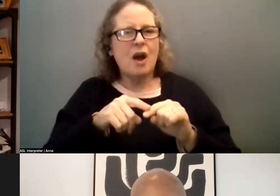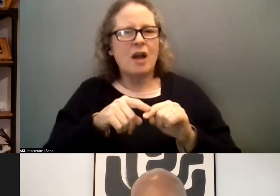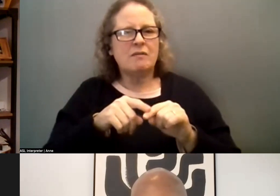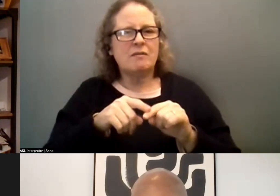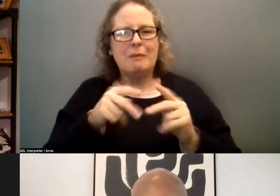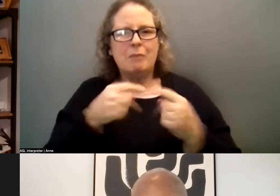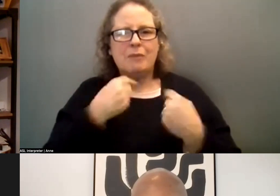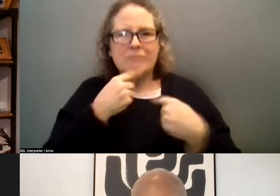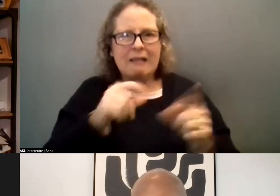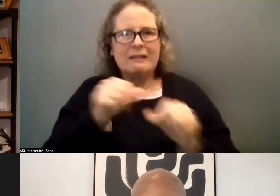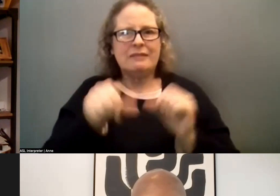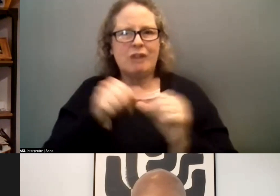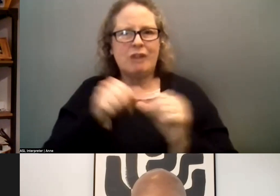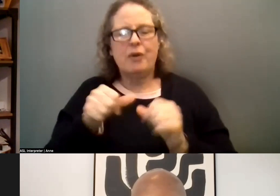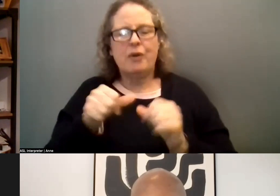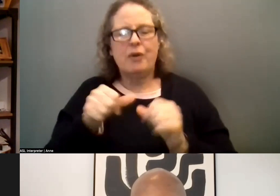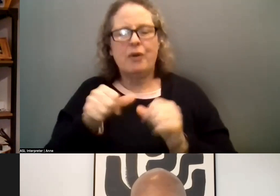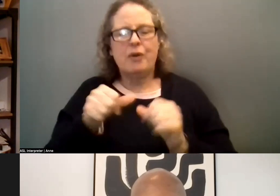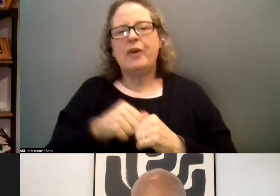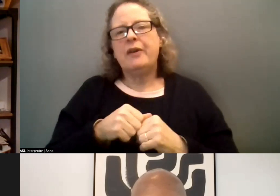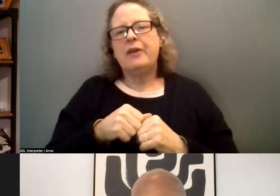I think it is really smart